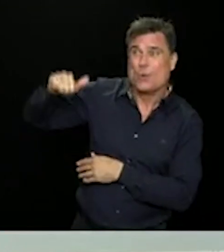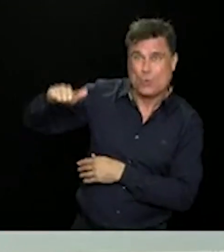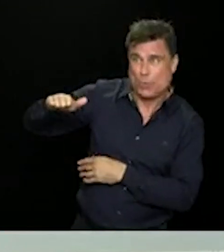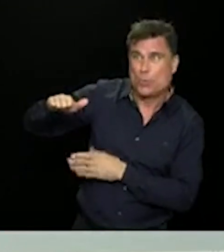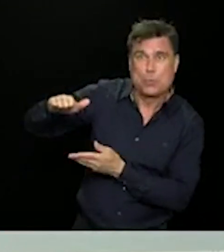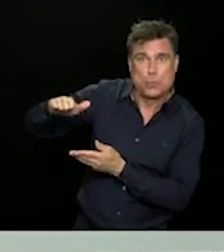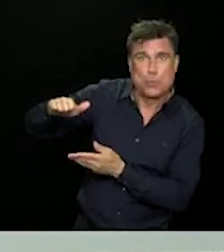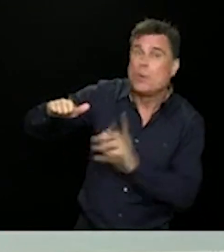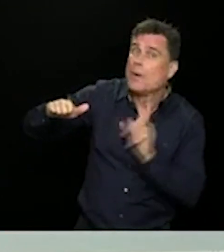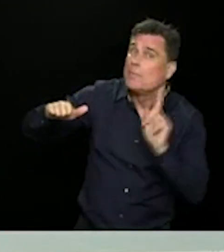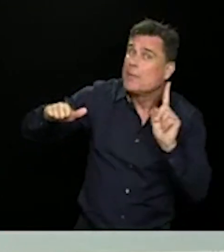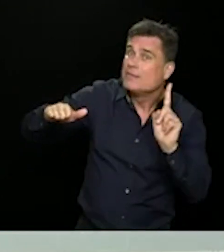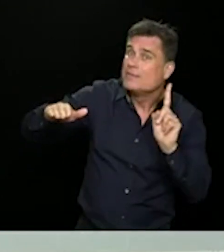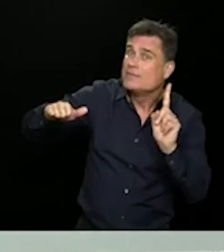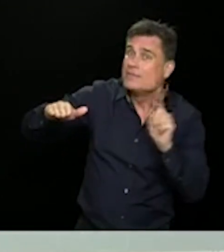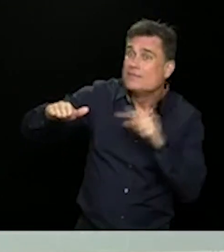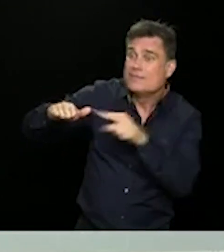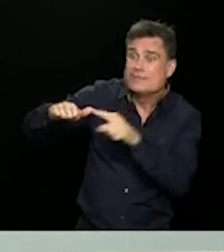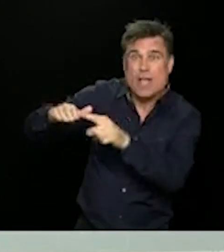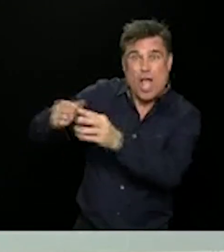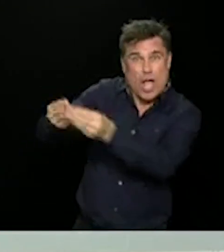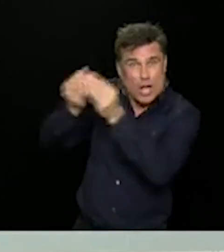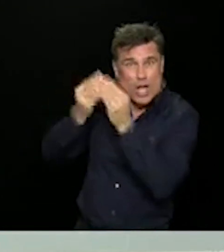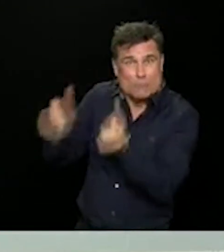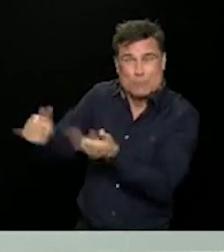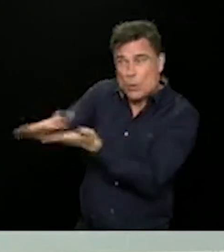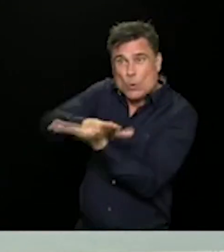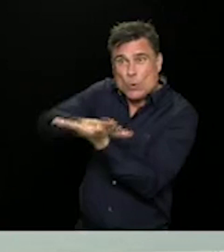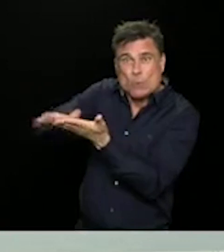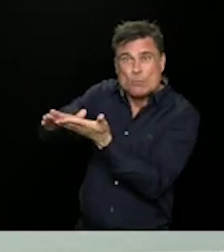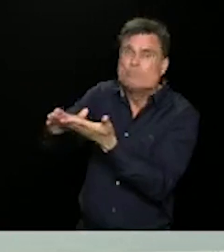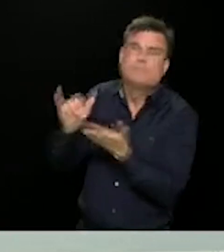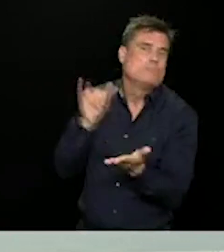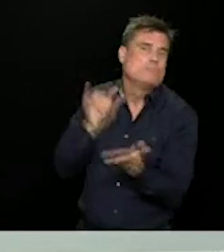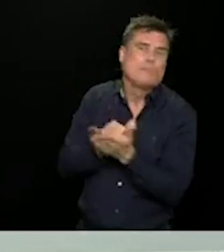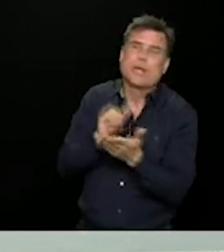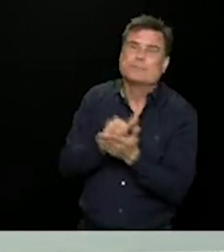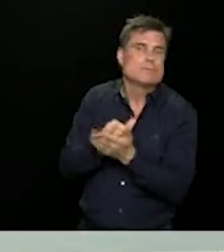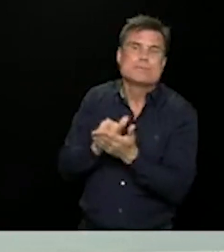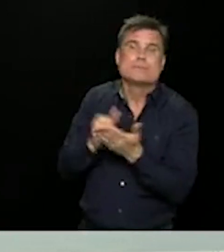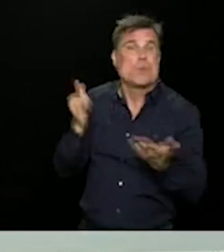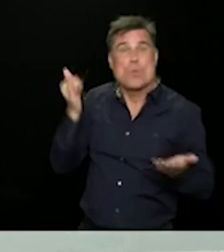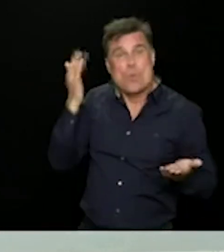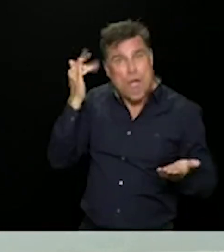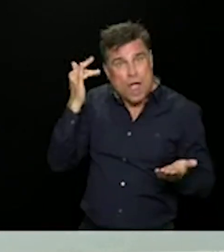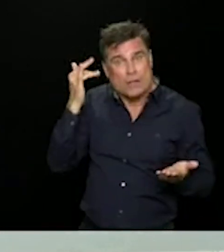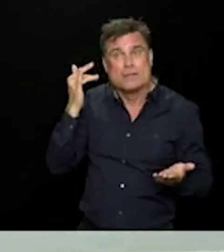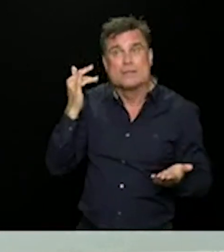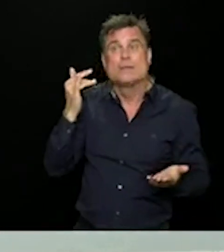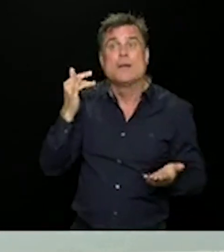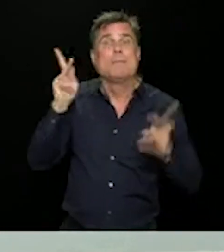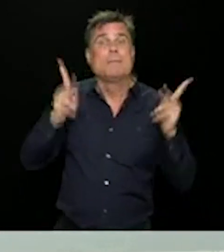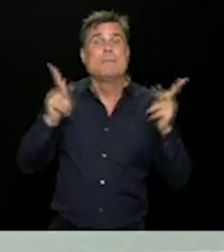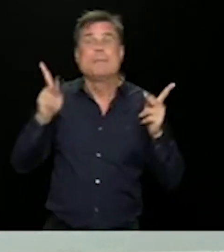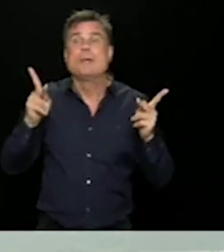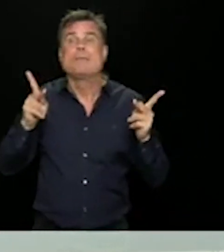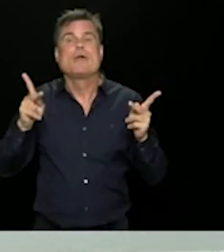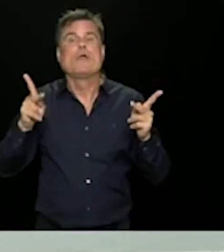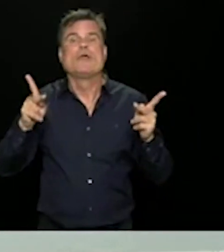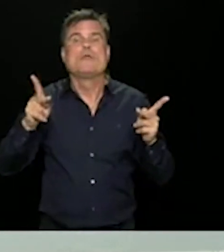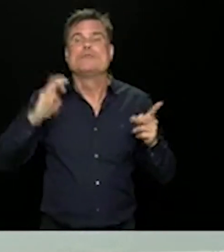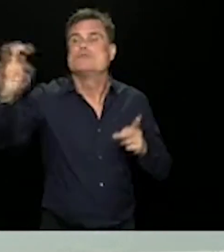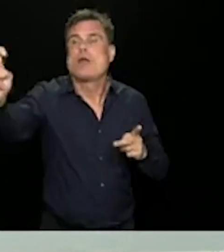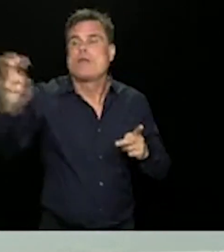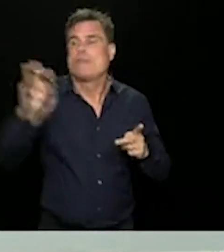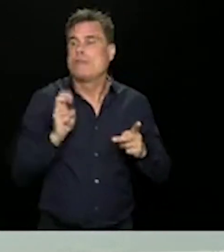know that it's people that are associated with those food products that pass it on to each other. And if it's not caught early, again,